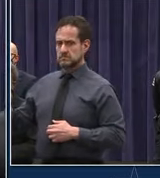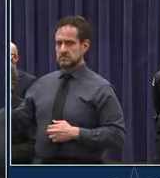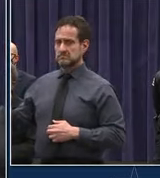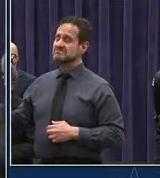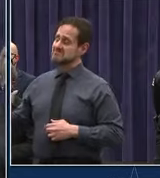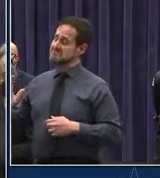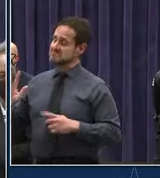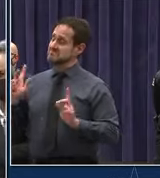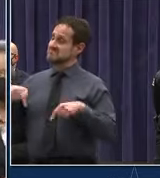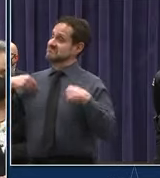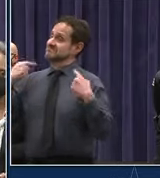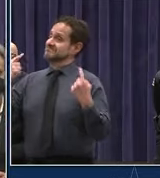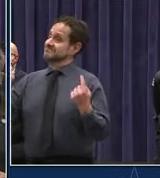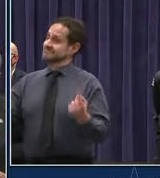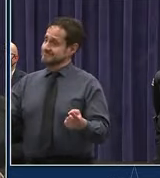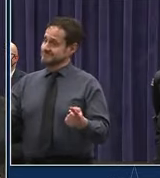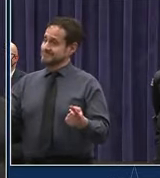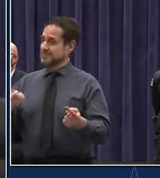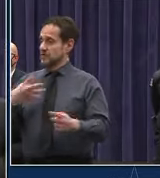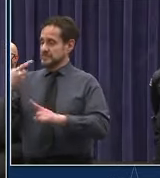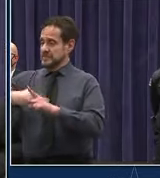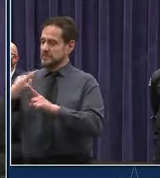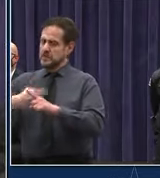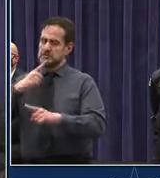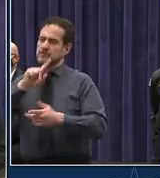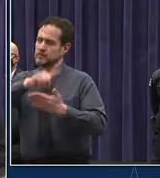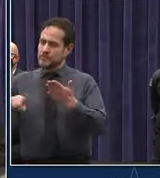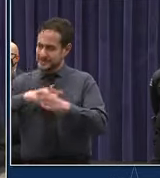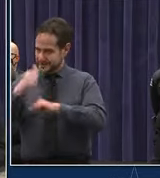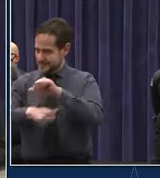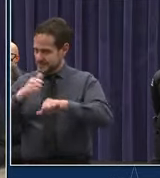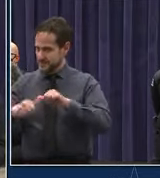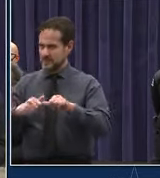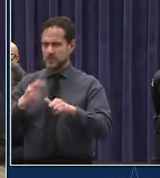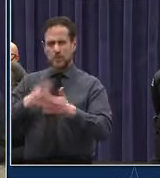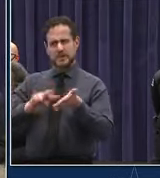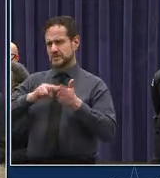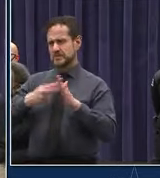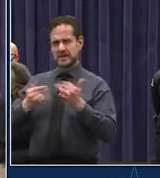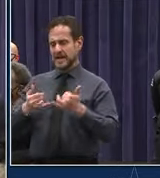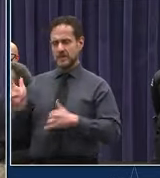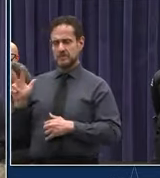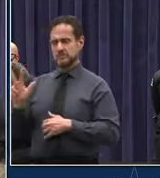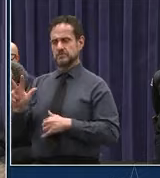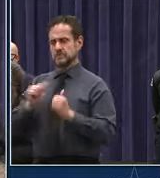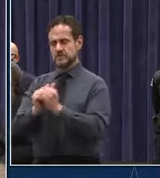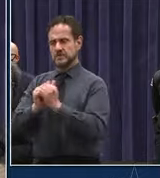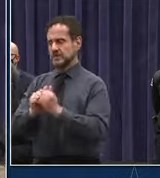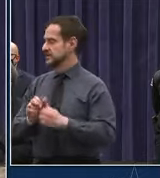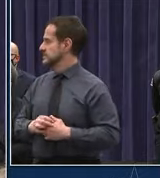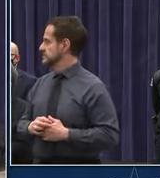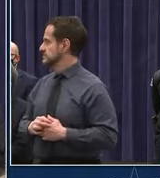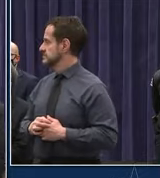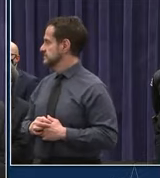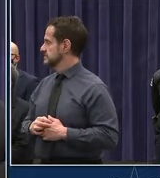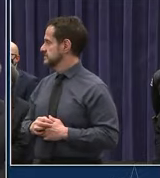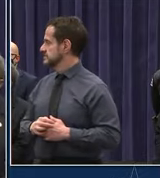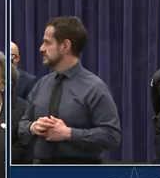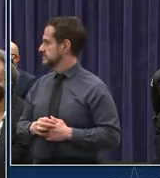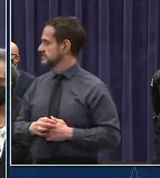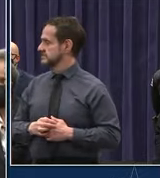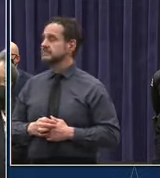very tragic announcements, and rarely do we see the superintendent, state's attorney, and the mayor together at